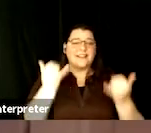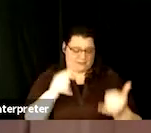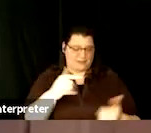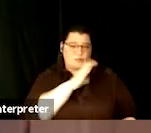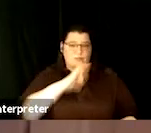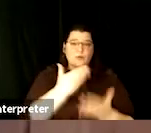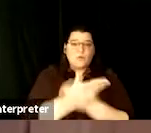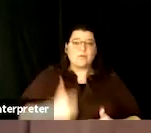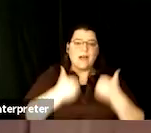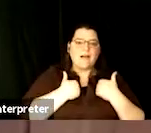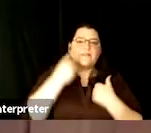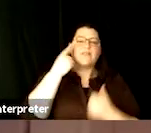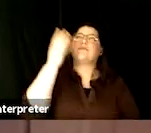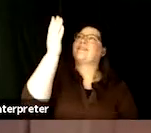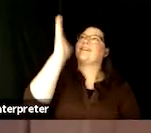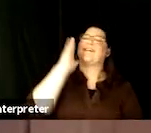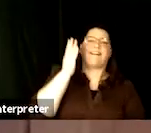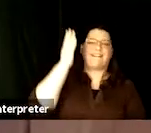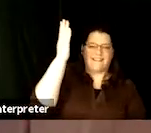in Christ.